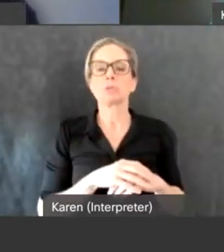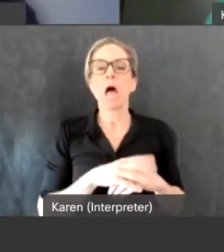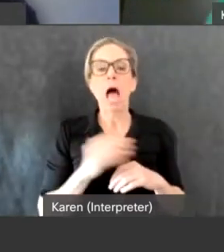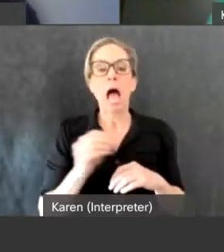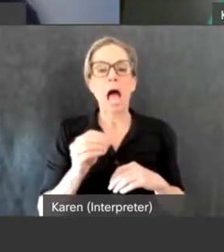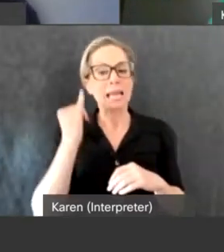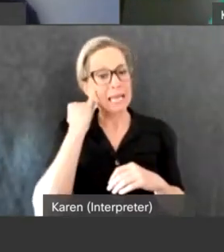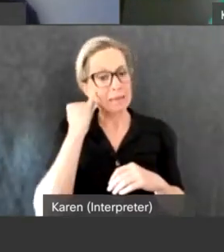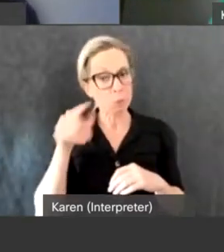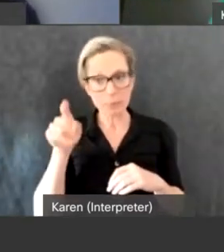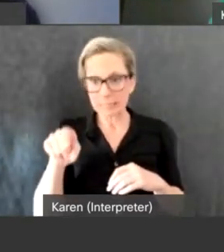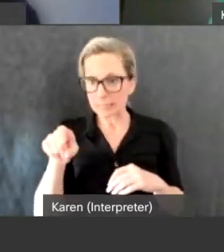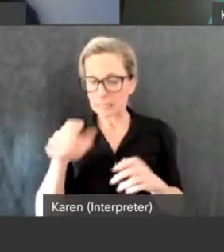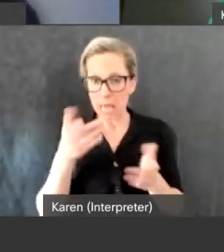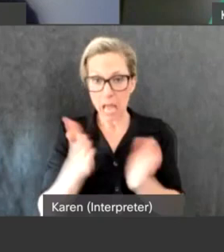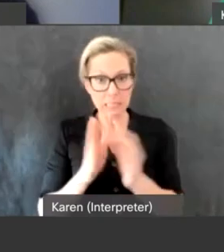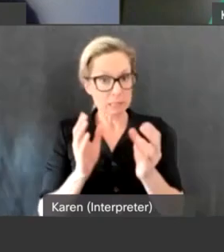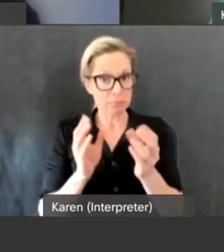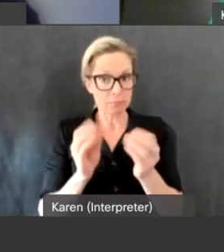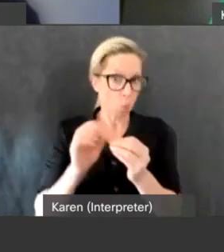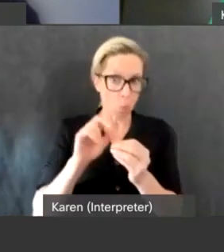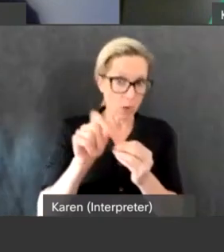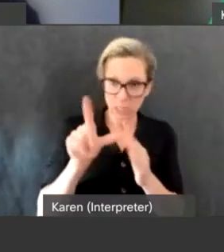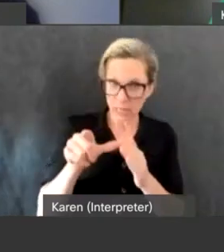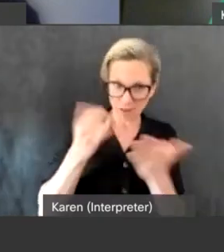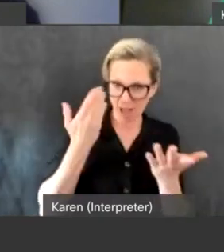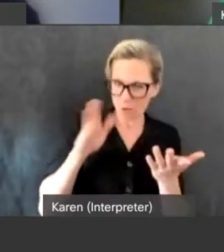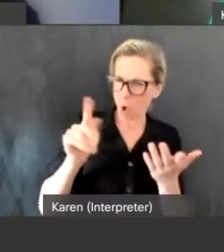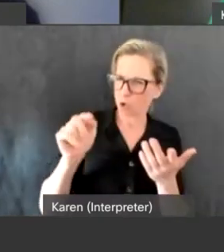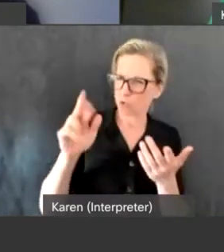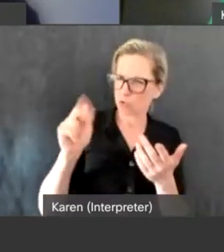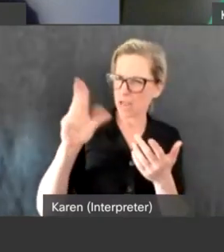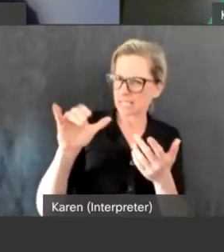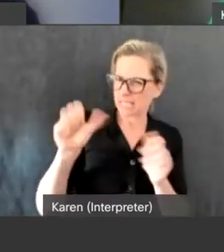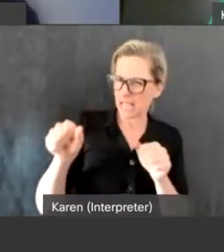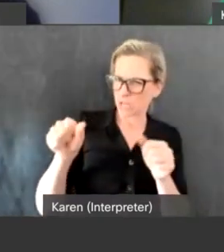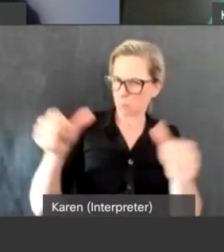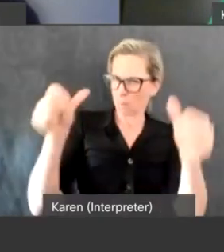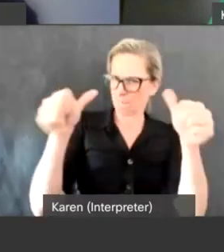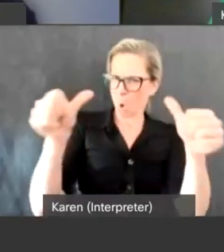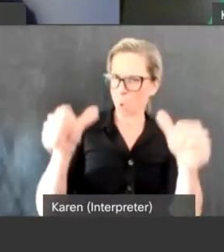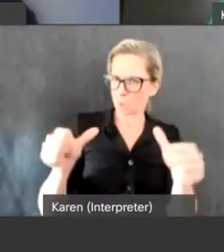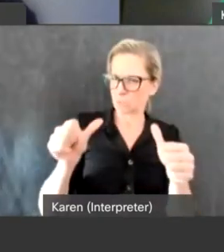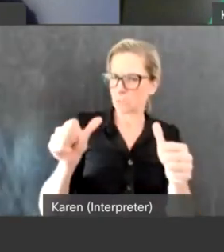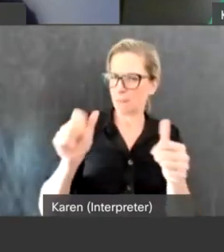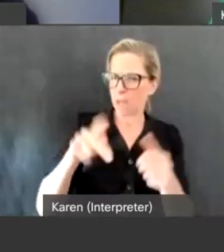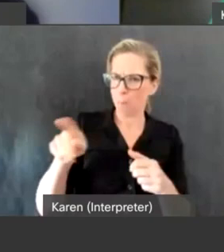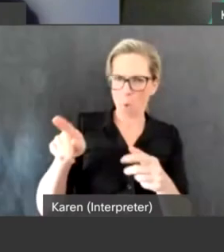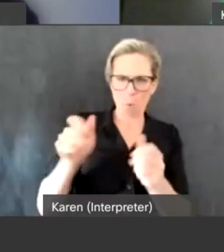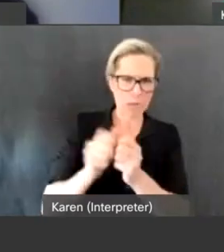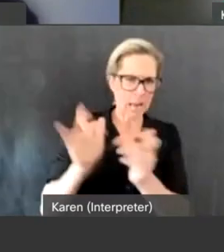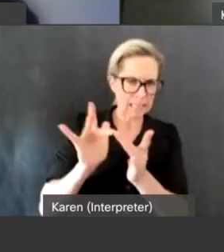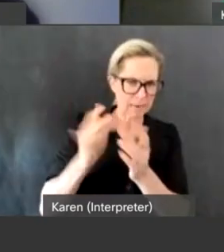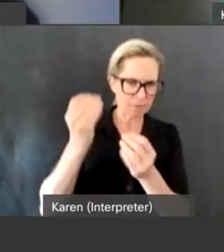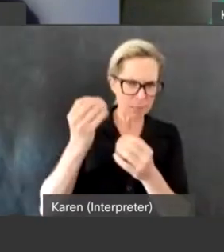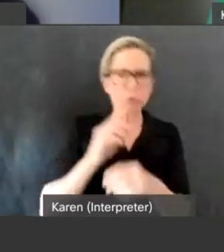to ask any follow-up questions, Tracy, I don't know if you have the ability to put back up your PowerPoint with any contact information.